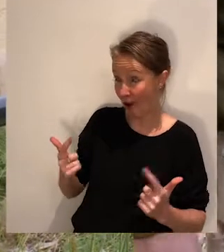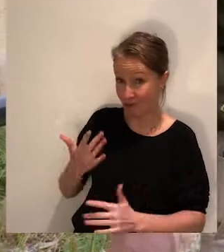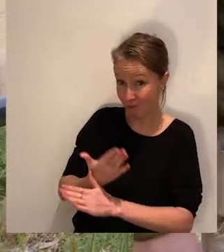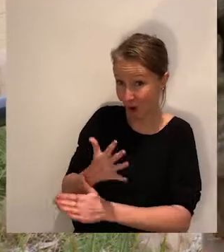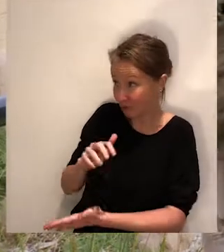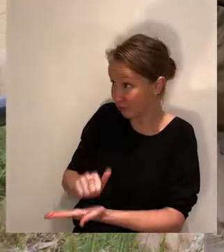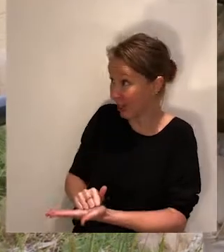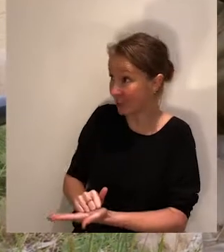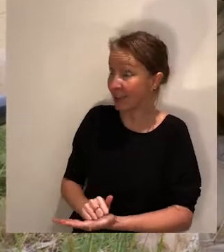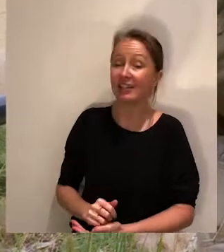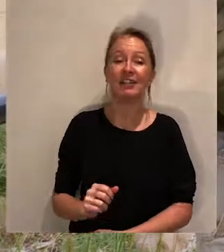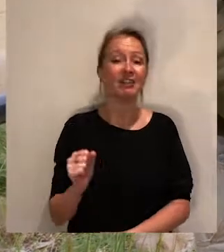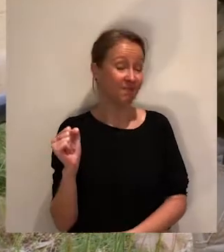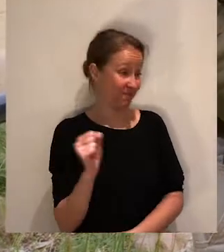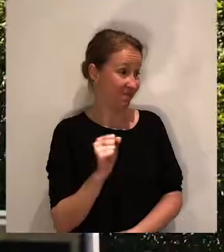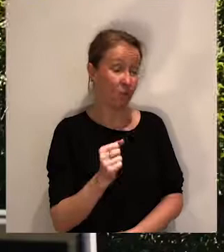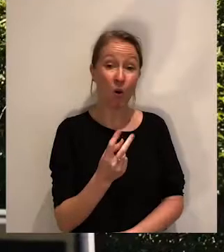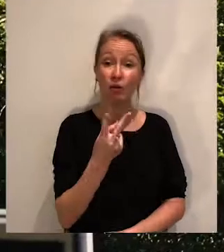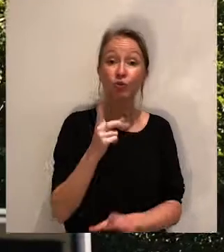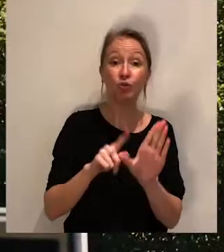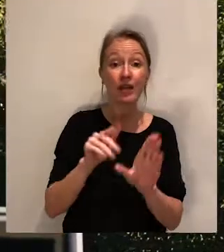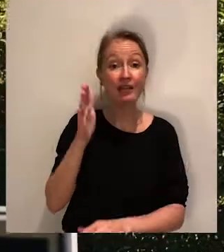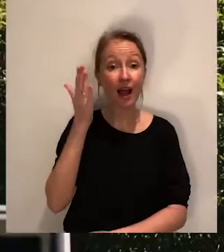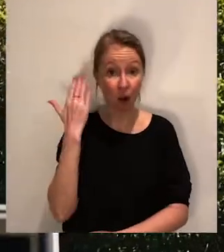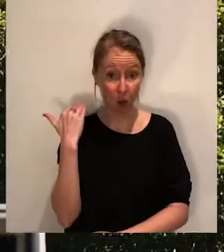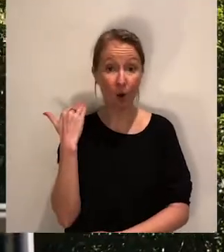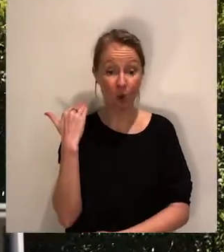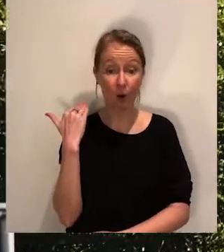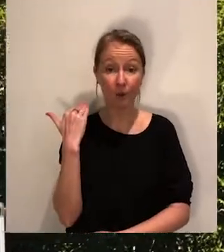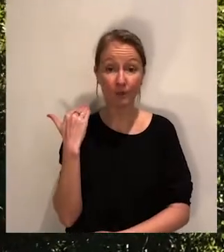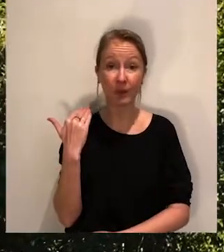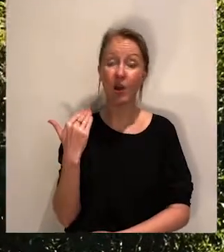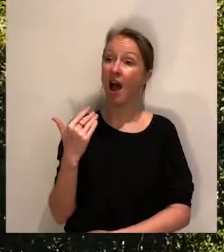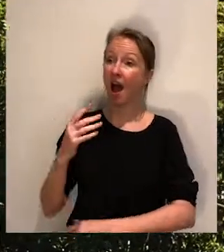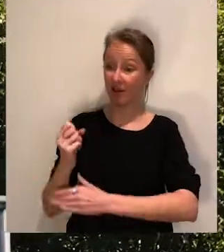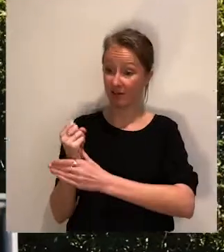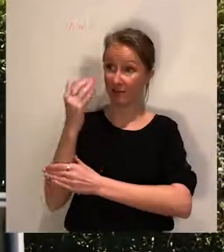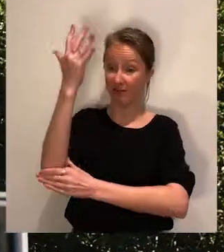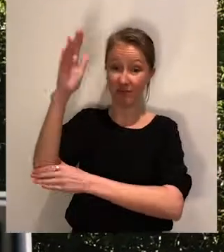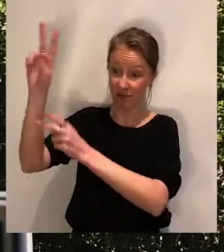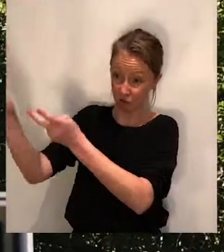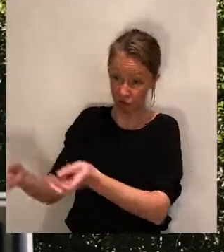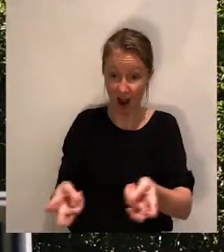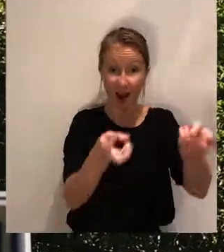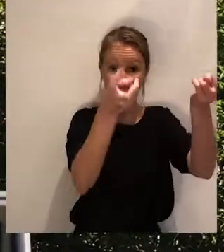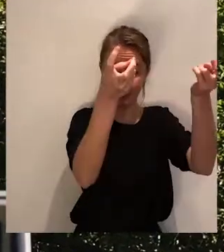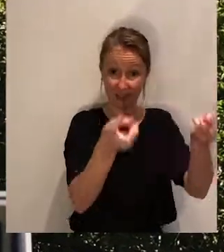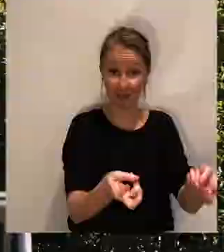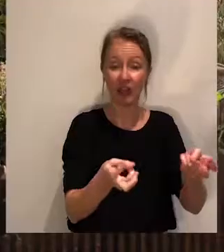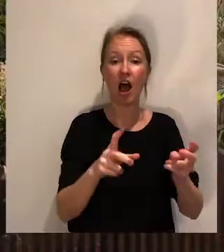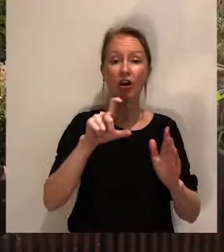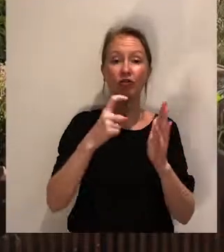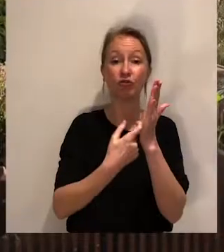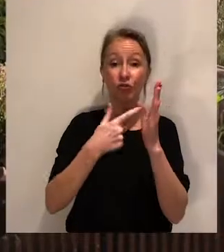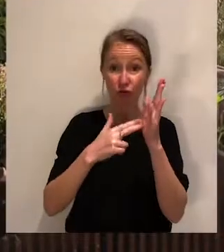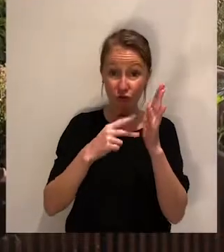Hey! 2 years ago, we had cranes on site and the giraffes were put into crates, lifted